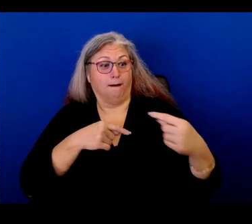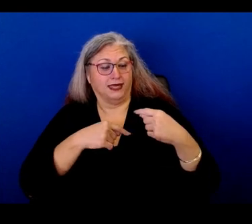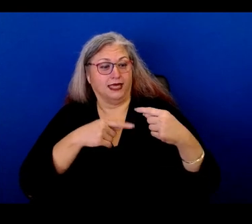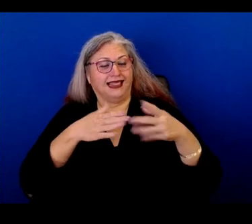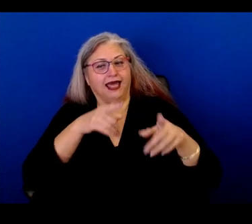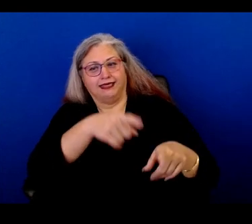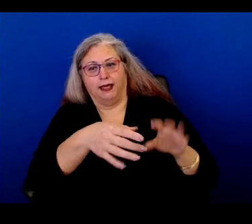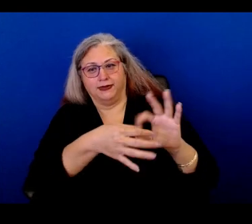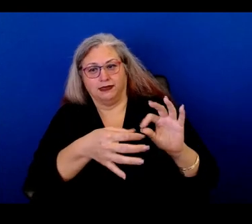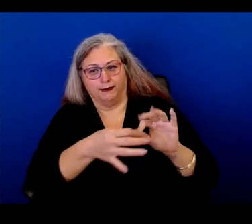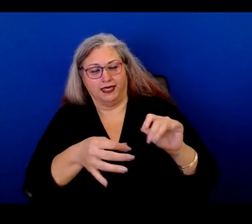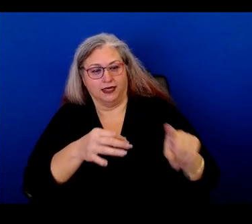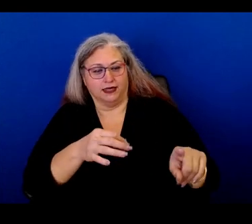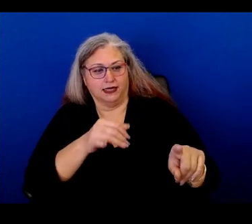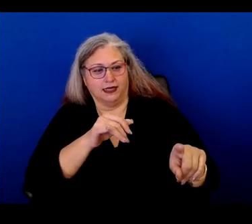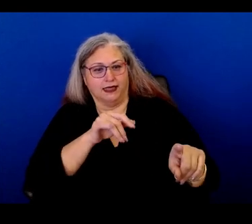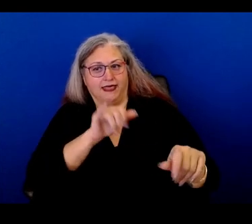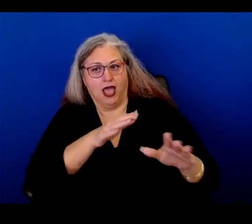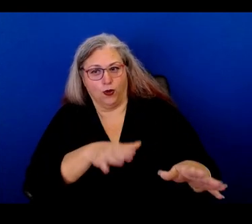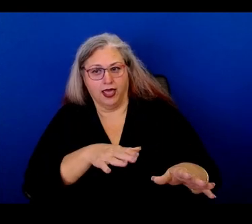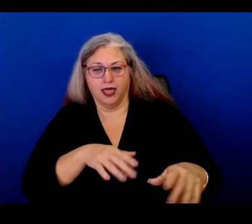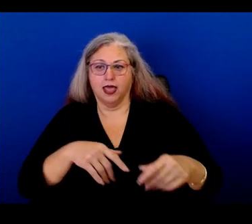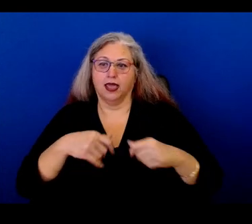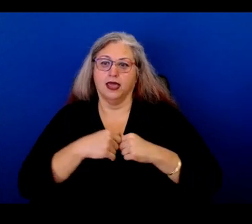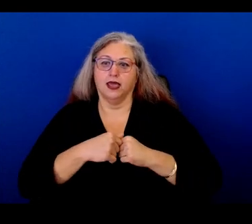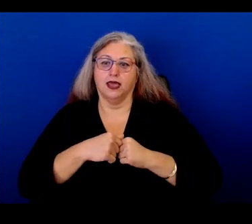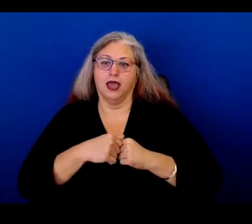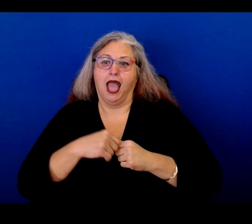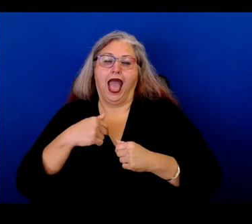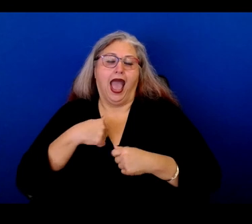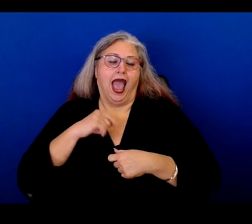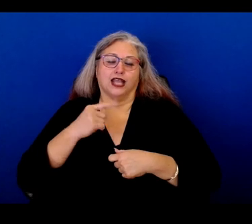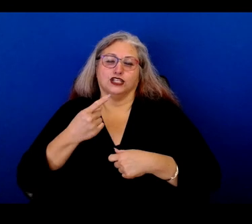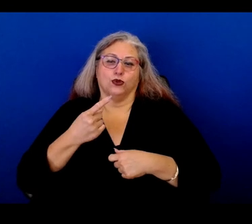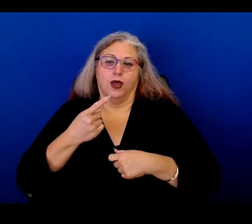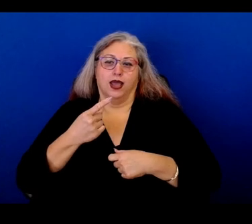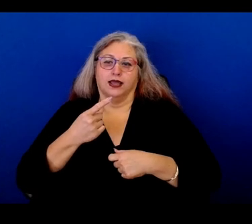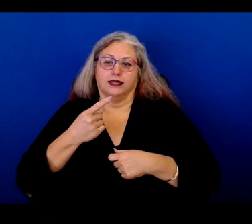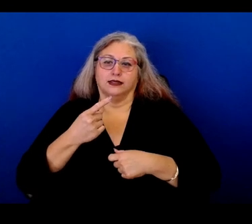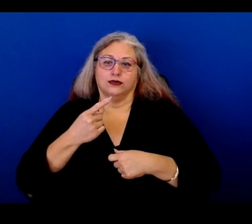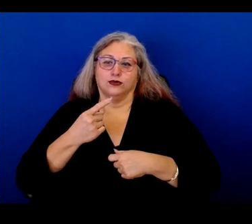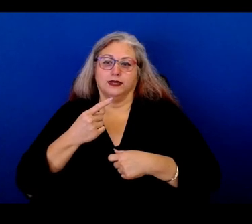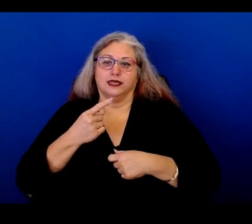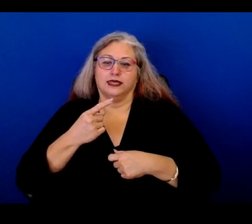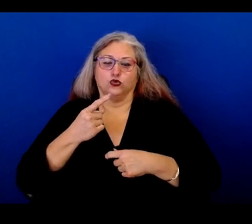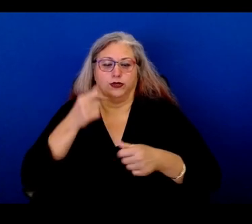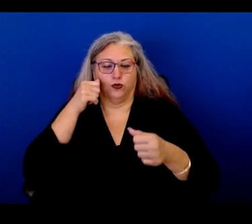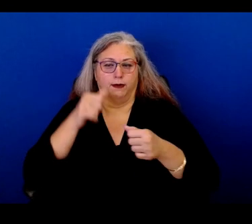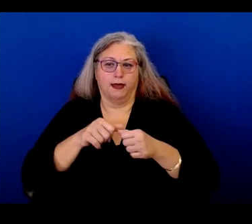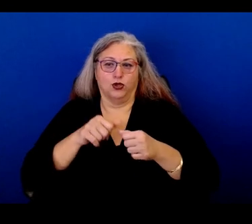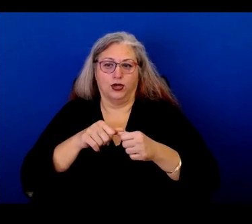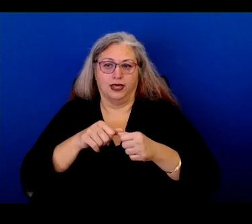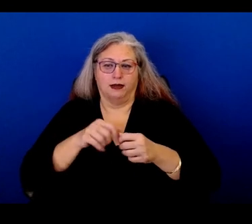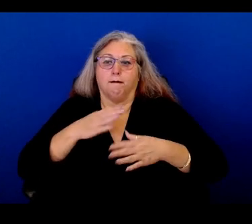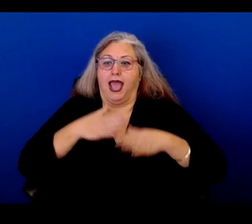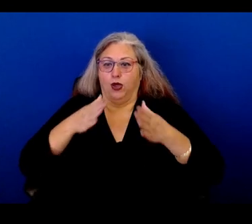way. I just want to be remembered in my way with them,